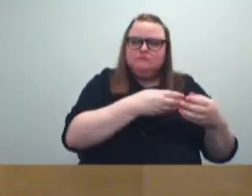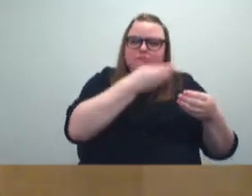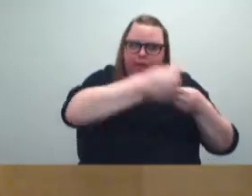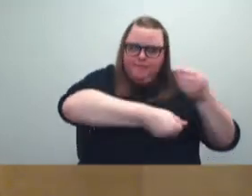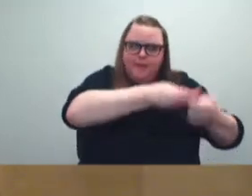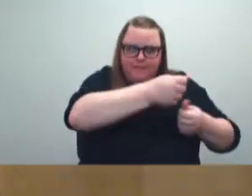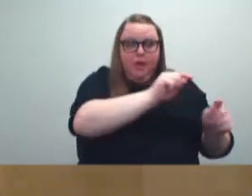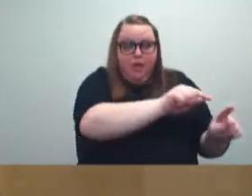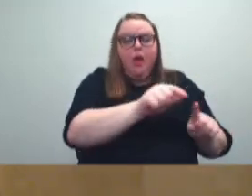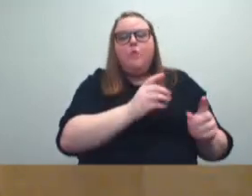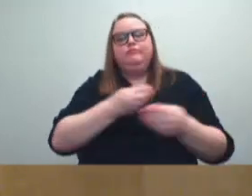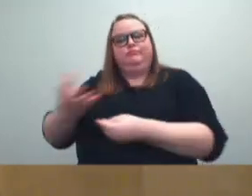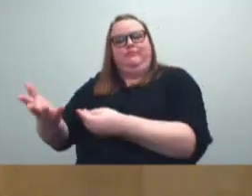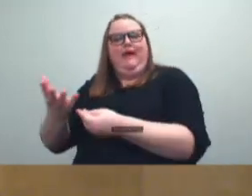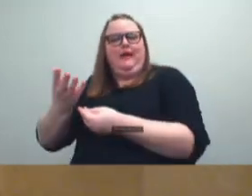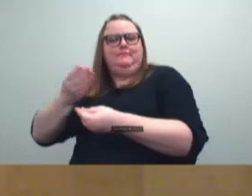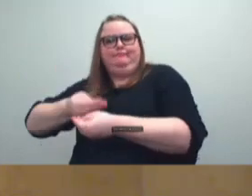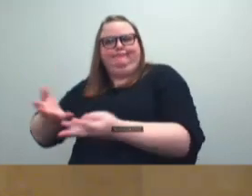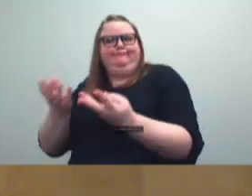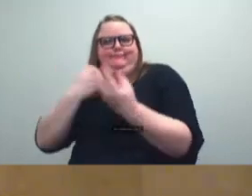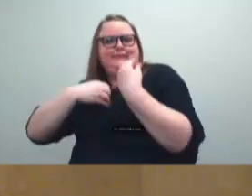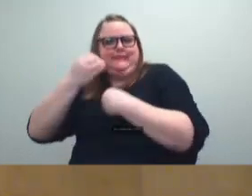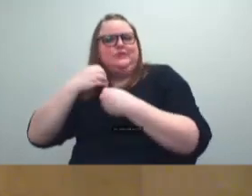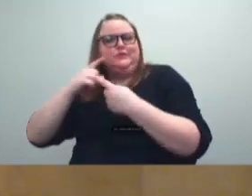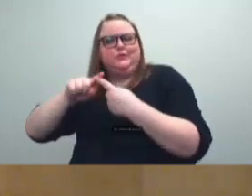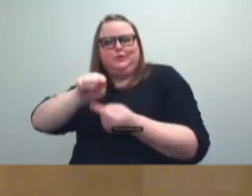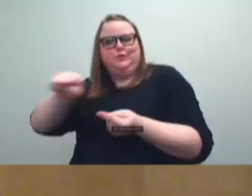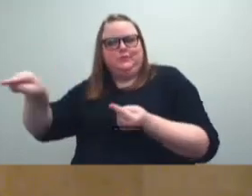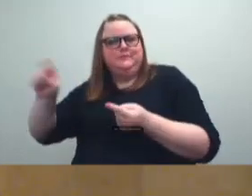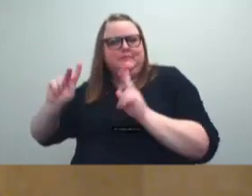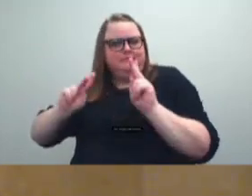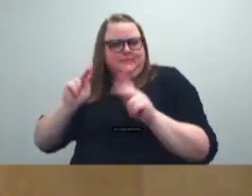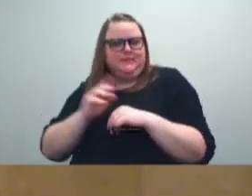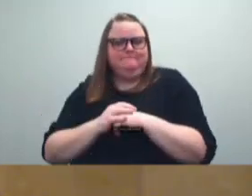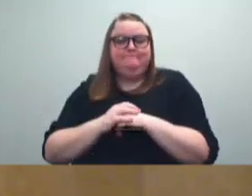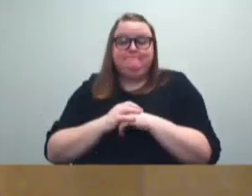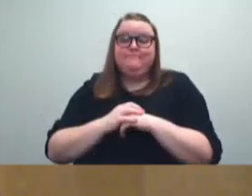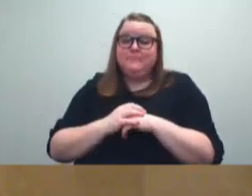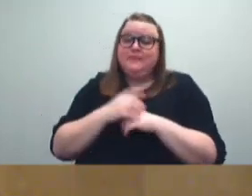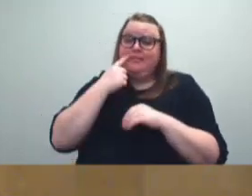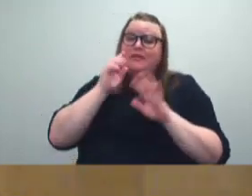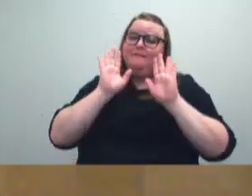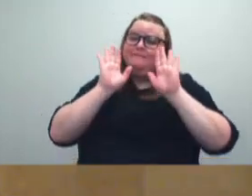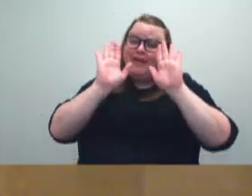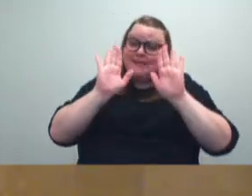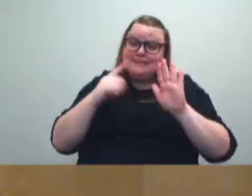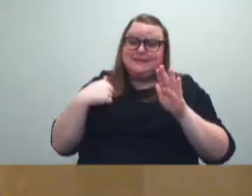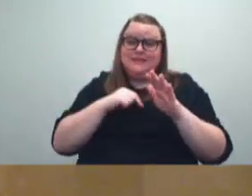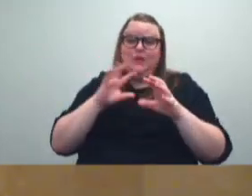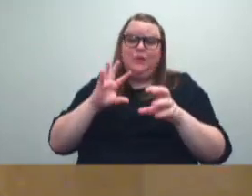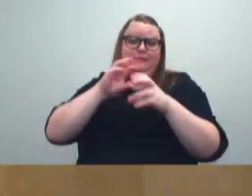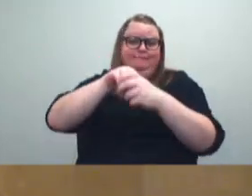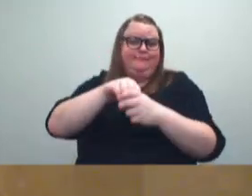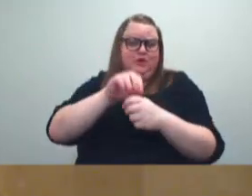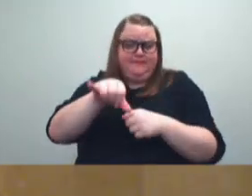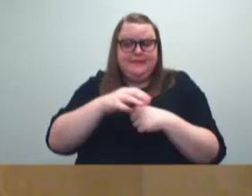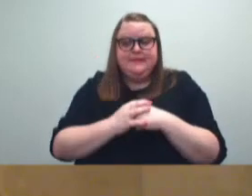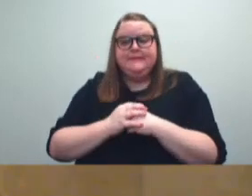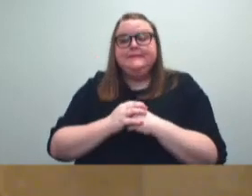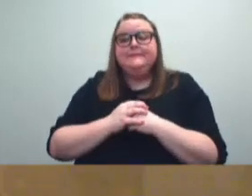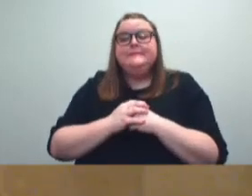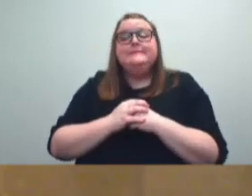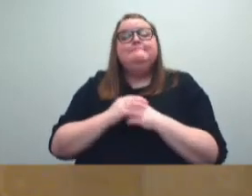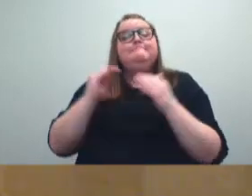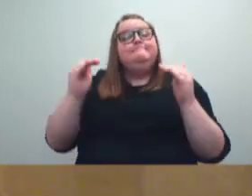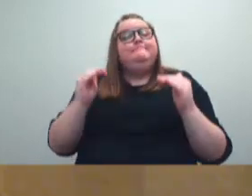but also bring really good meals into the homes, which I think is fantastic that we got to be a part of that. We also have allocated